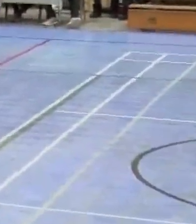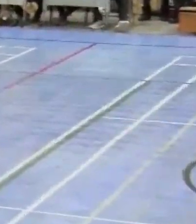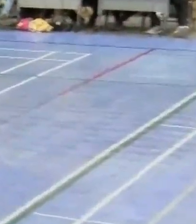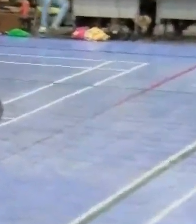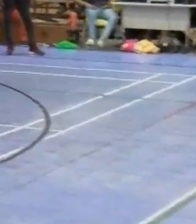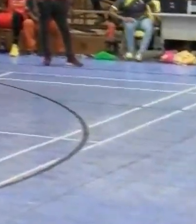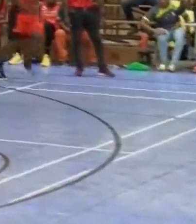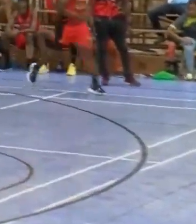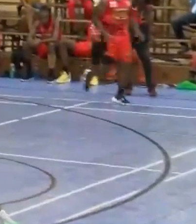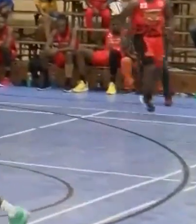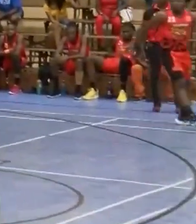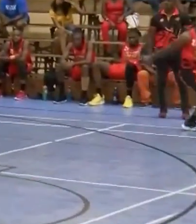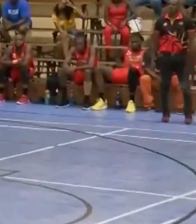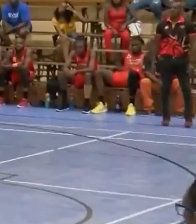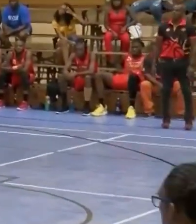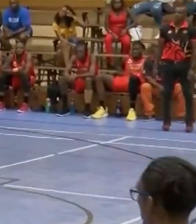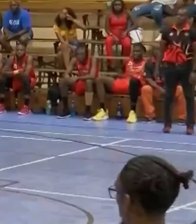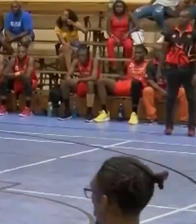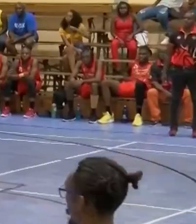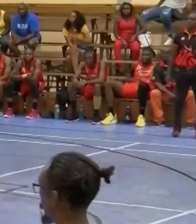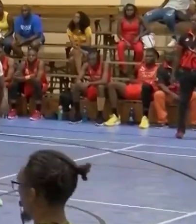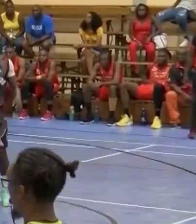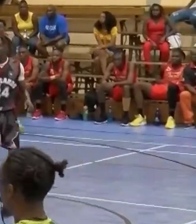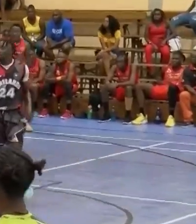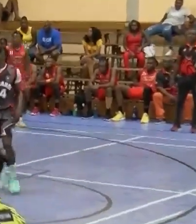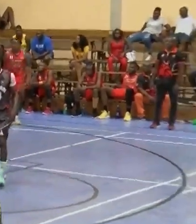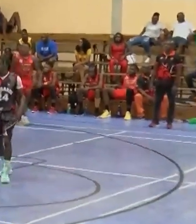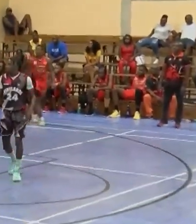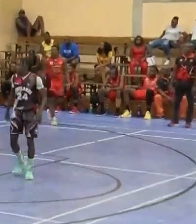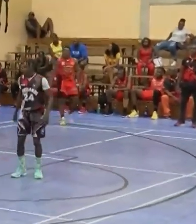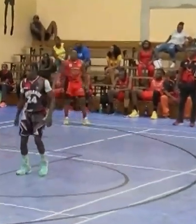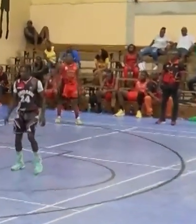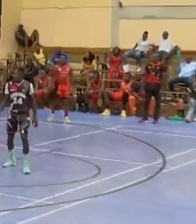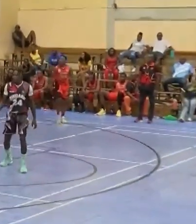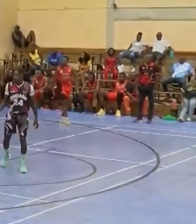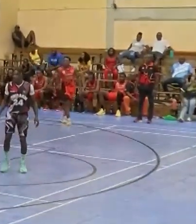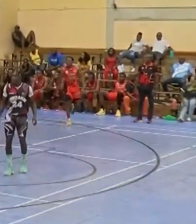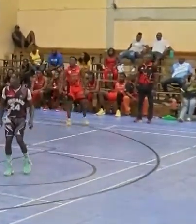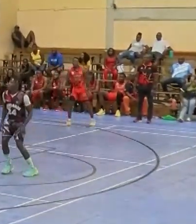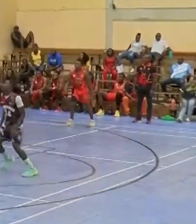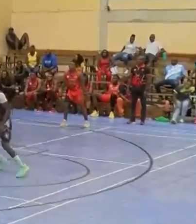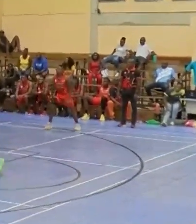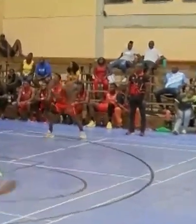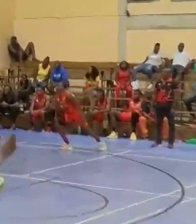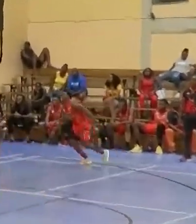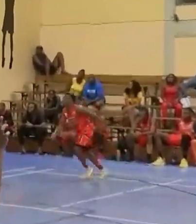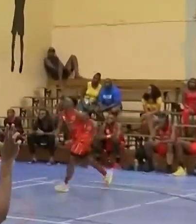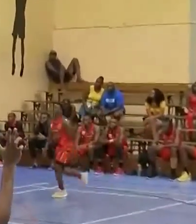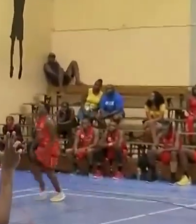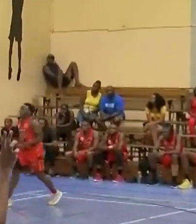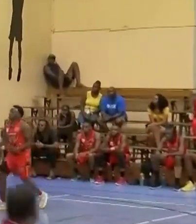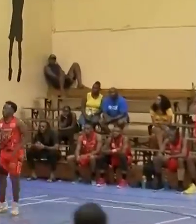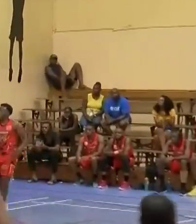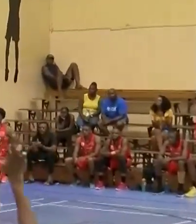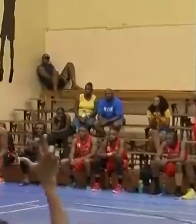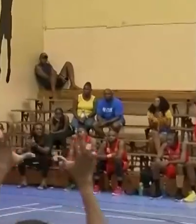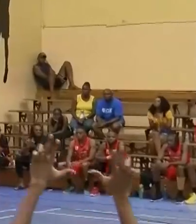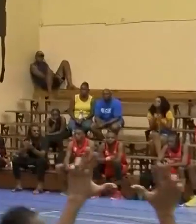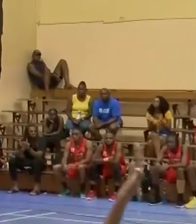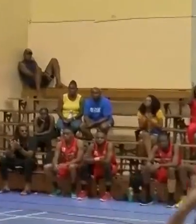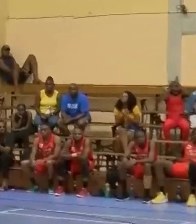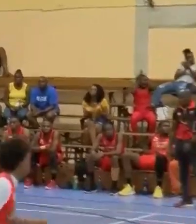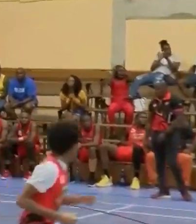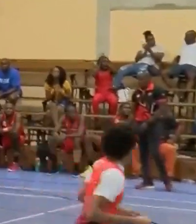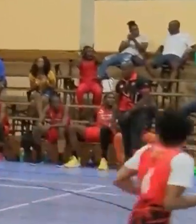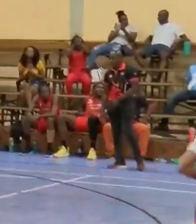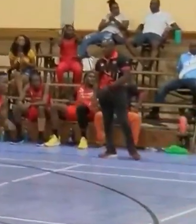goal percentage. He shot 54% with only 1 missed 2-pointer, but he only made 1 of 5 threes